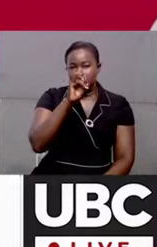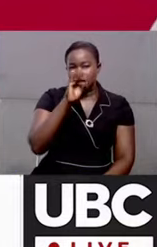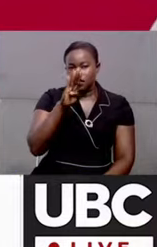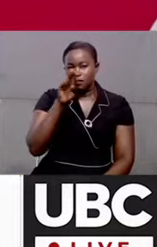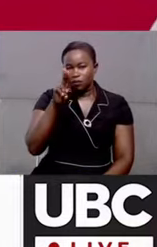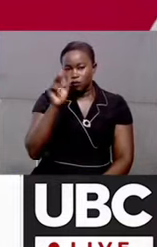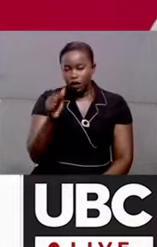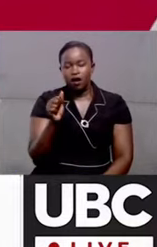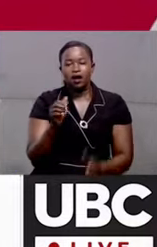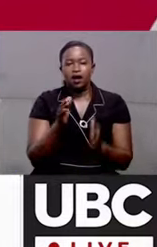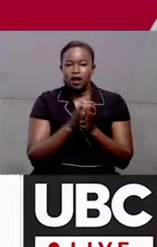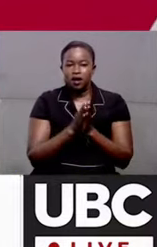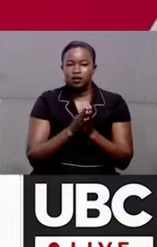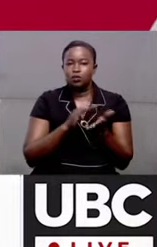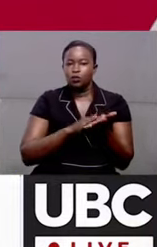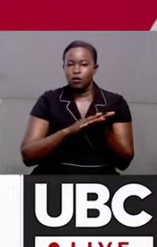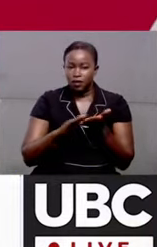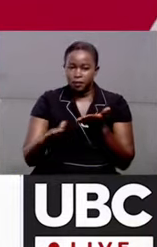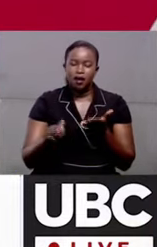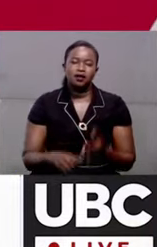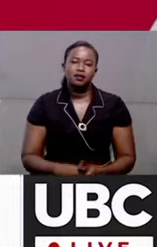and